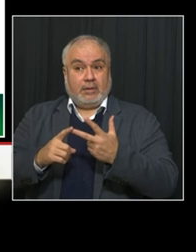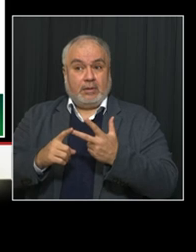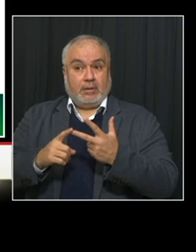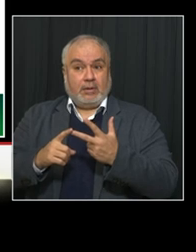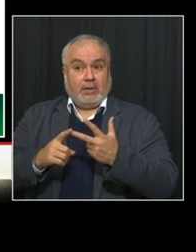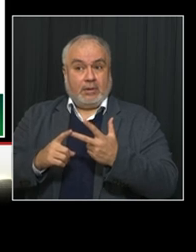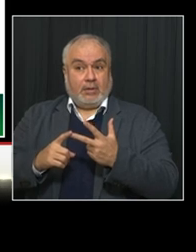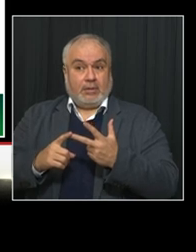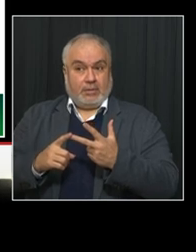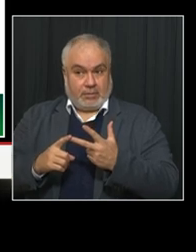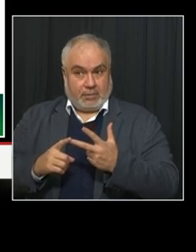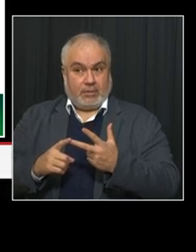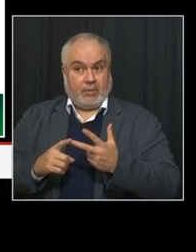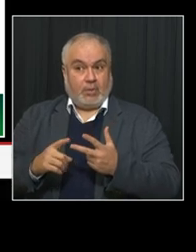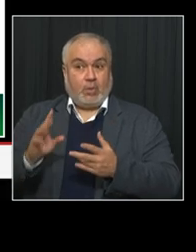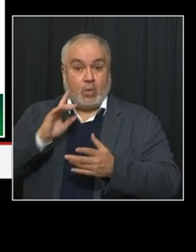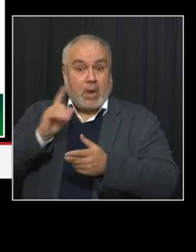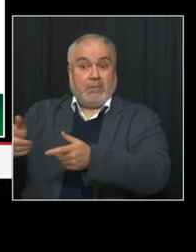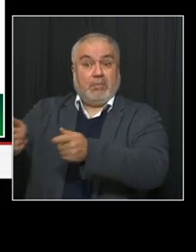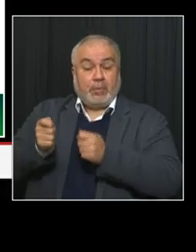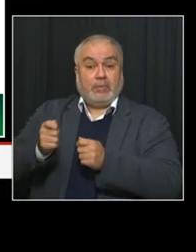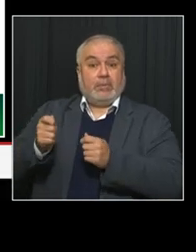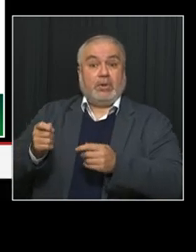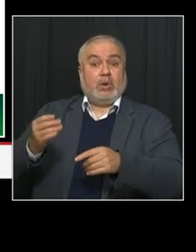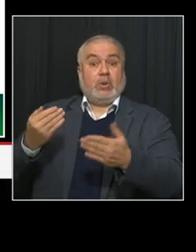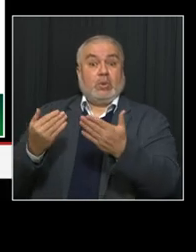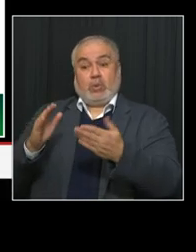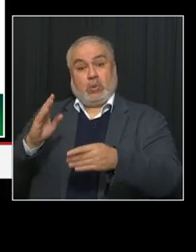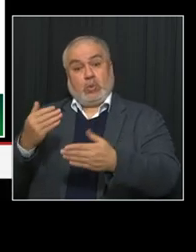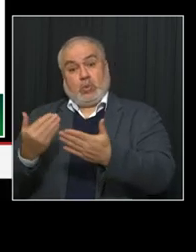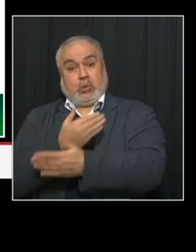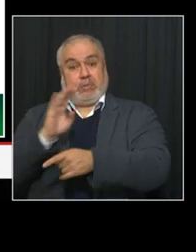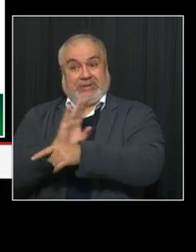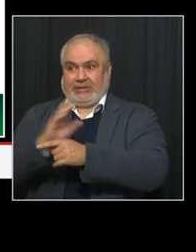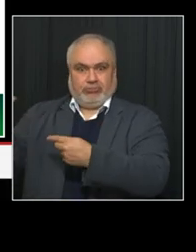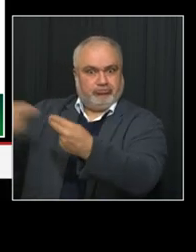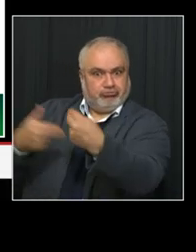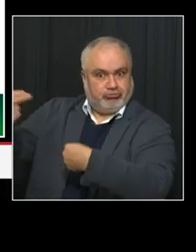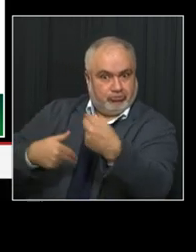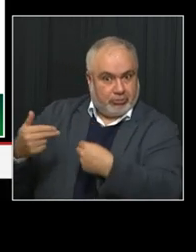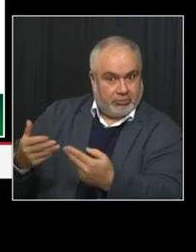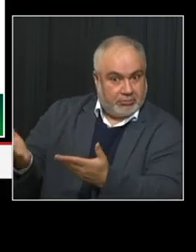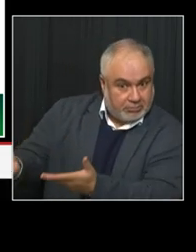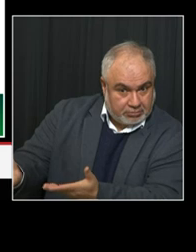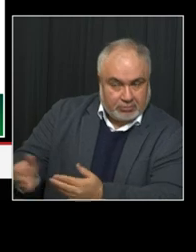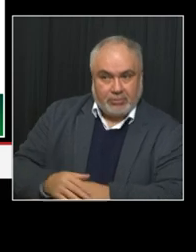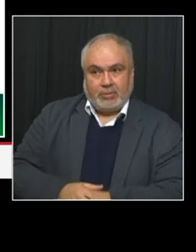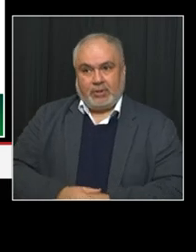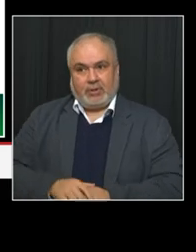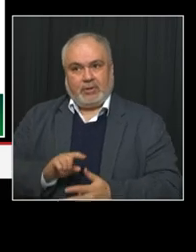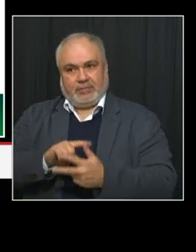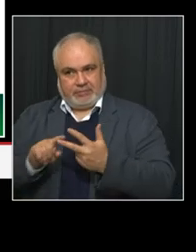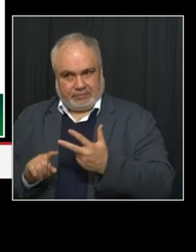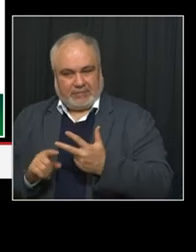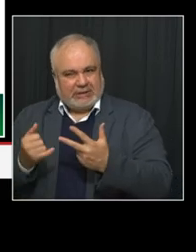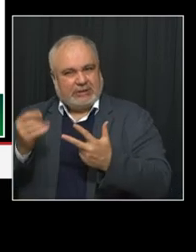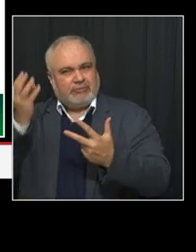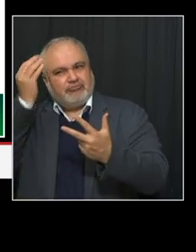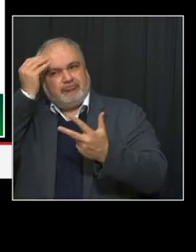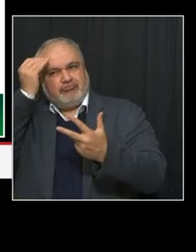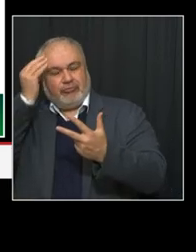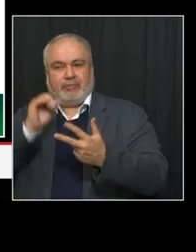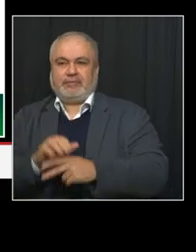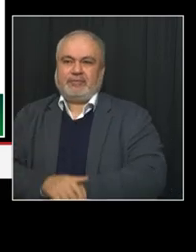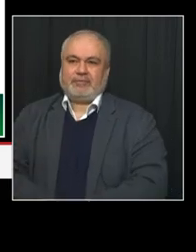and attract new businesses that will provide new jobs to D.C. residents? So with that, I will turn it back over to